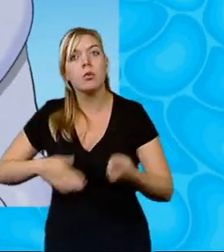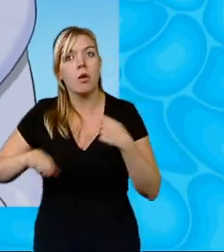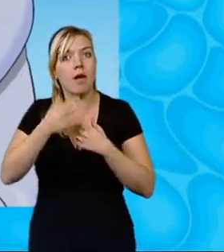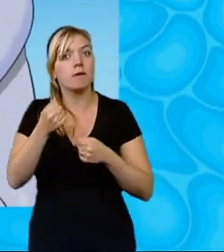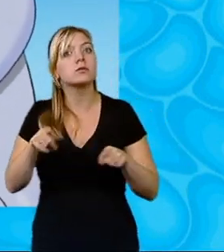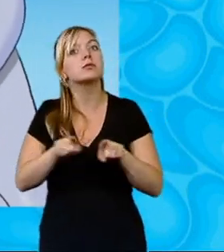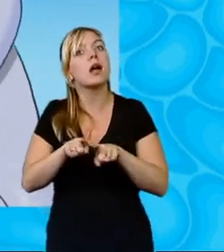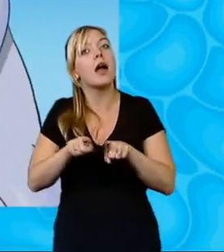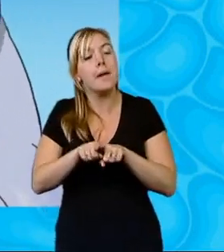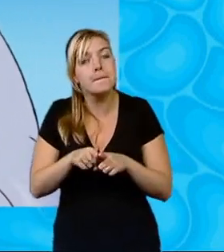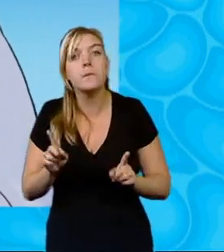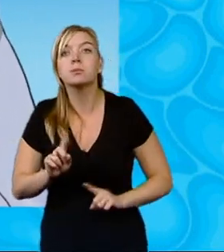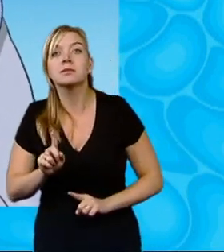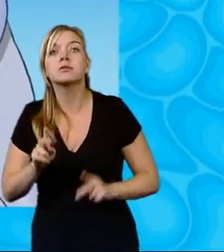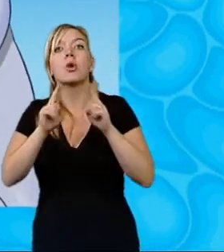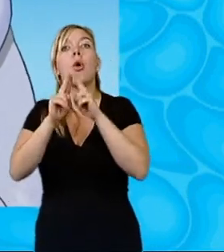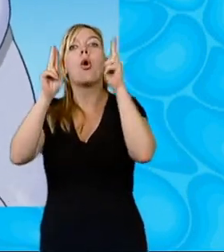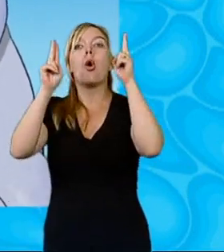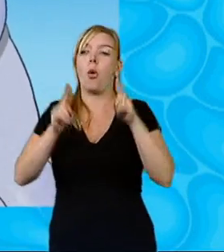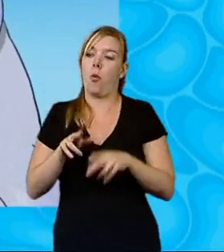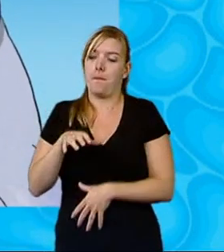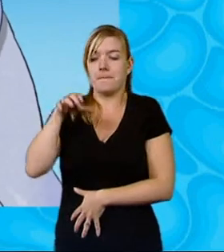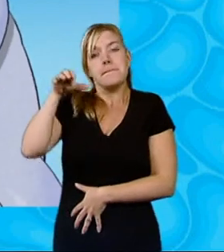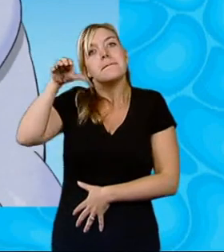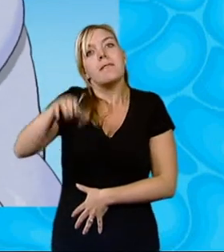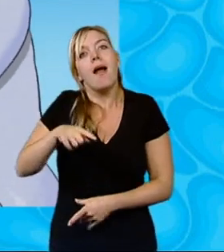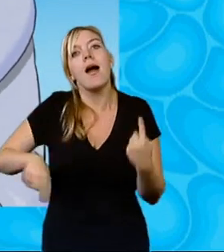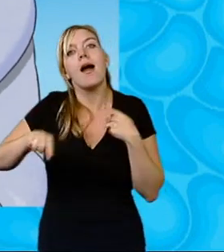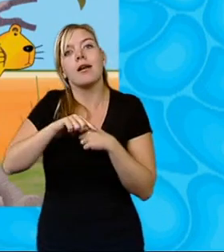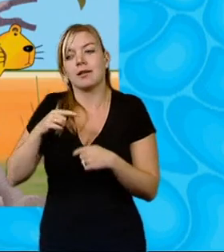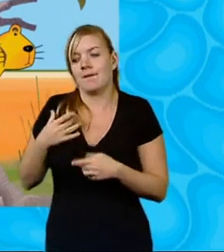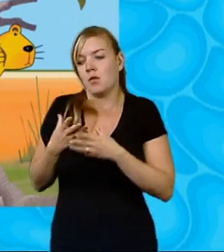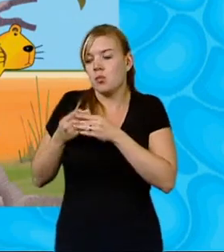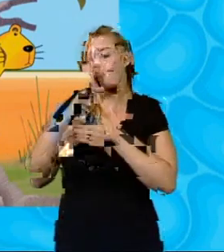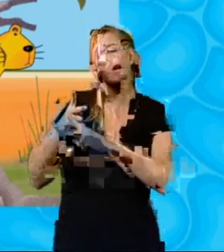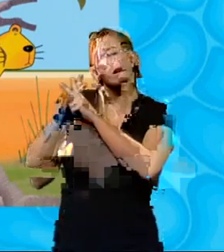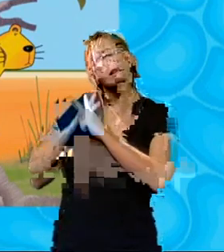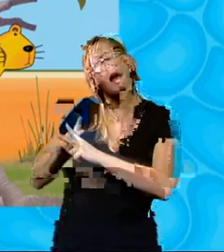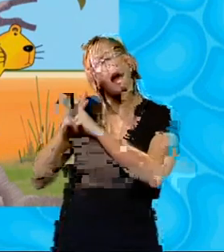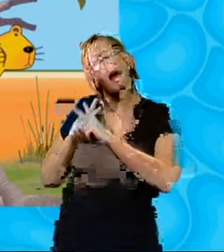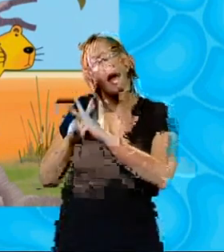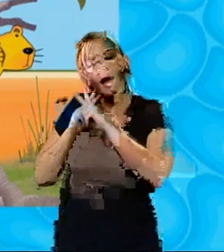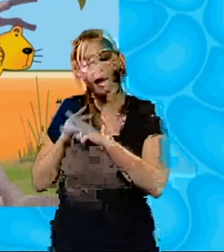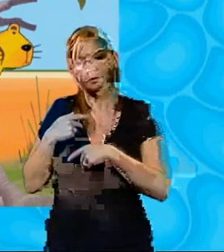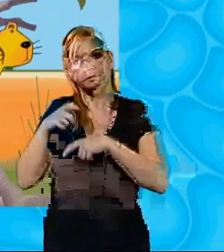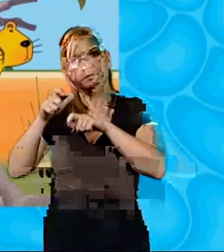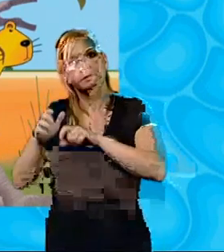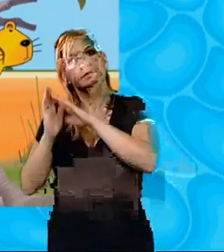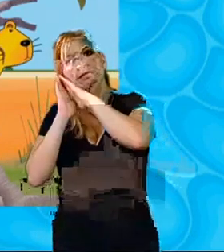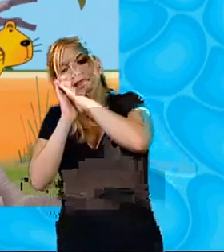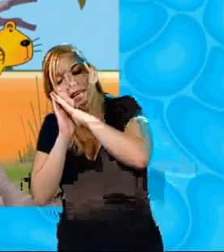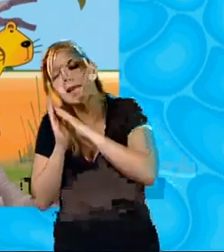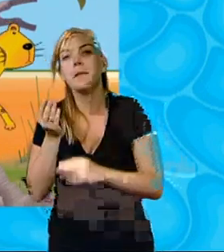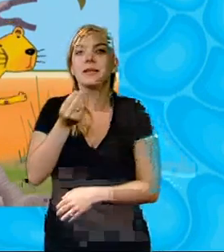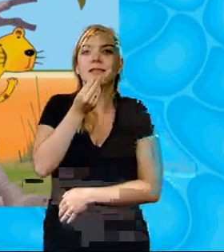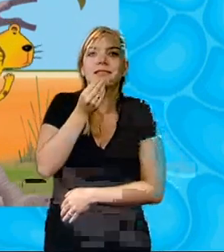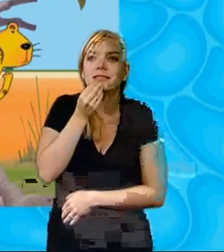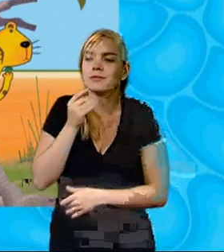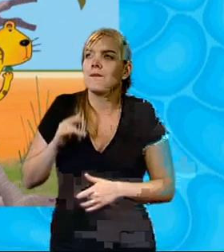common. Home is always the place we live with those who care for us. A place where we sleep and eat, and a place